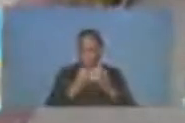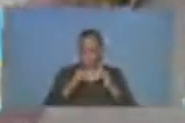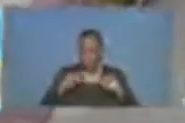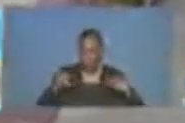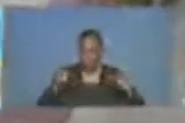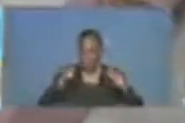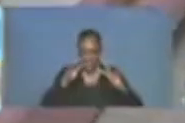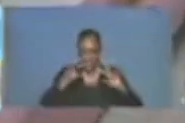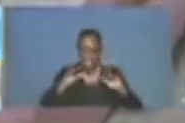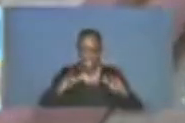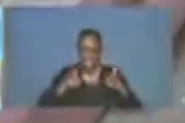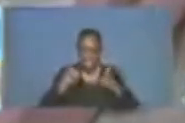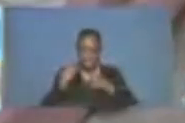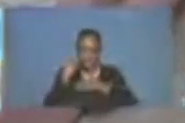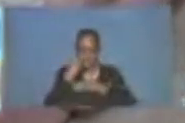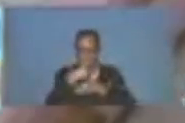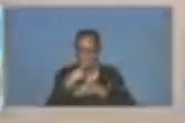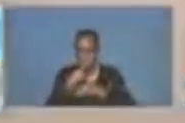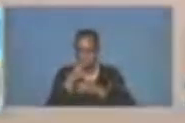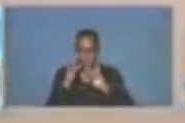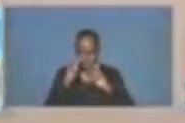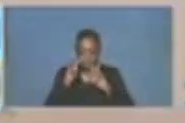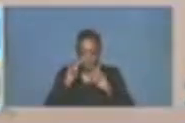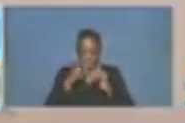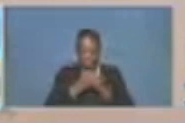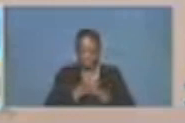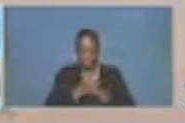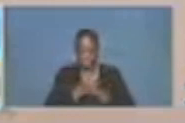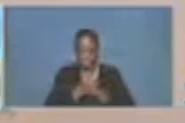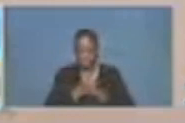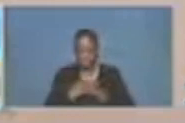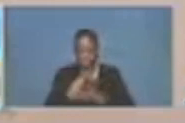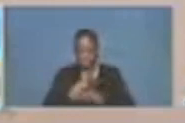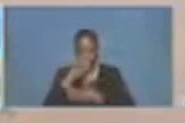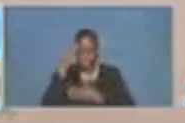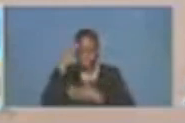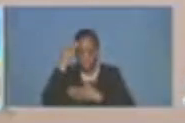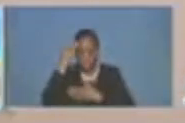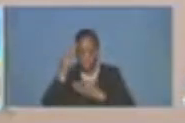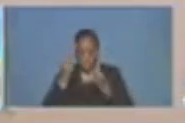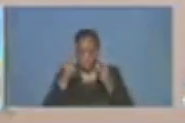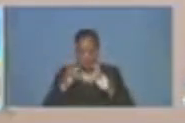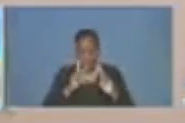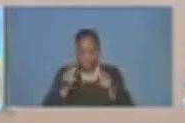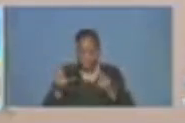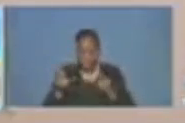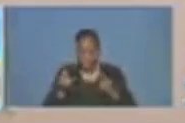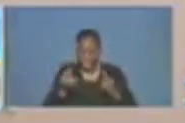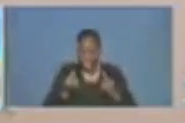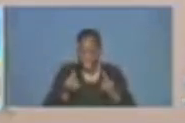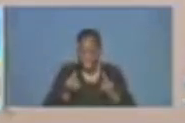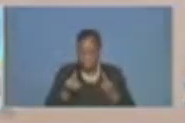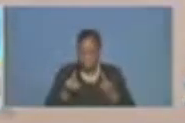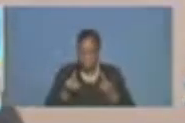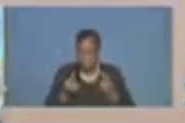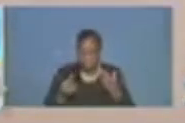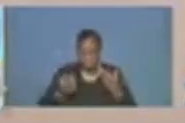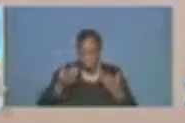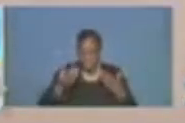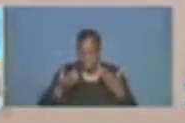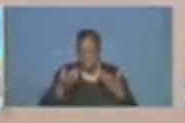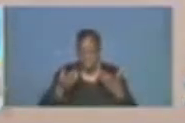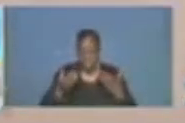were keen on for this reason. We know that a lot of people may come in and they may look at, they may have